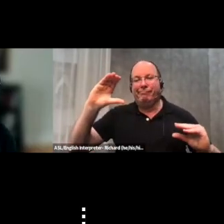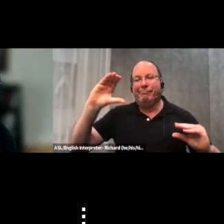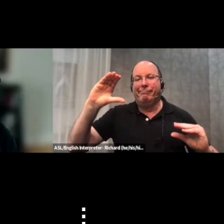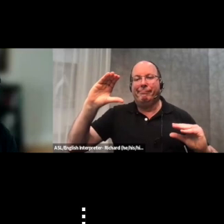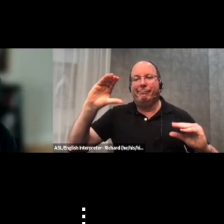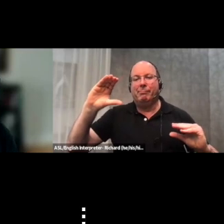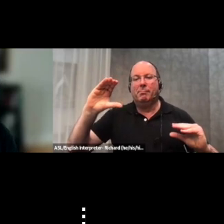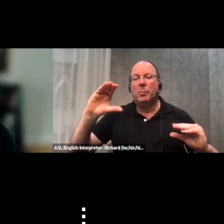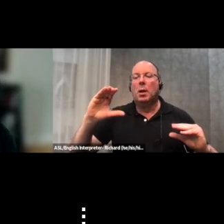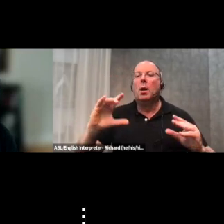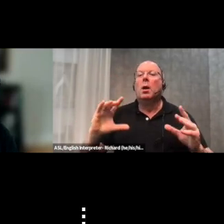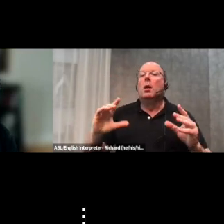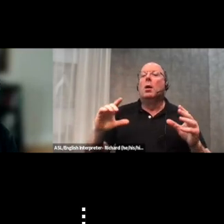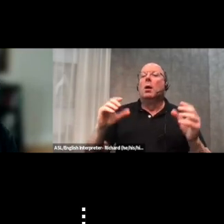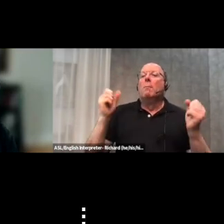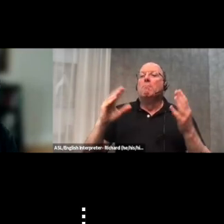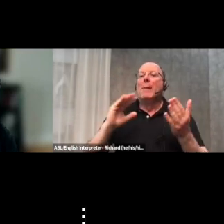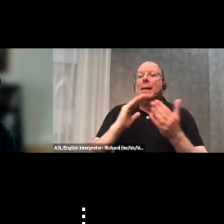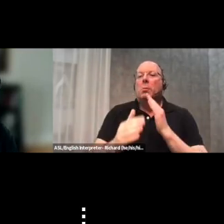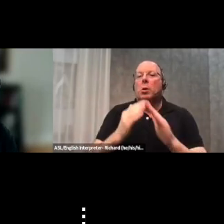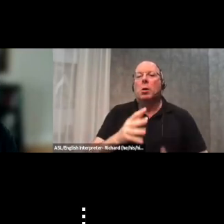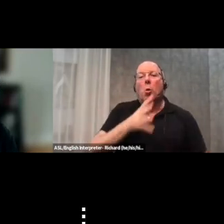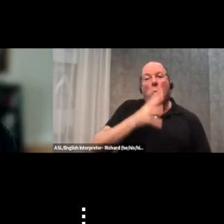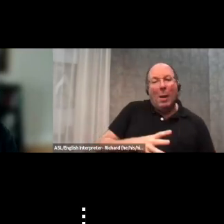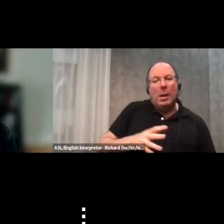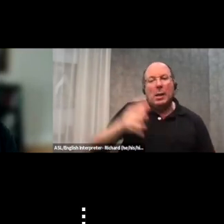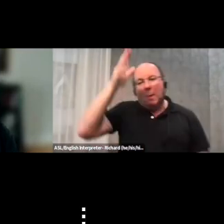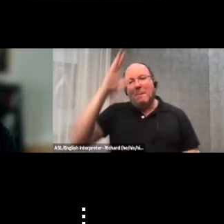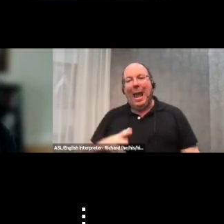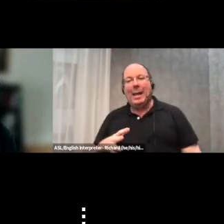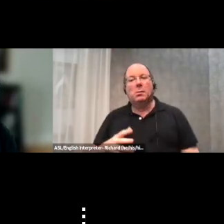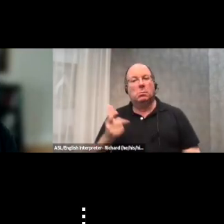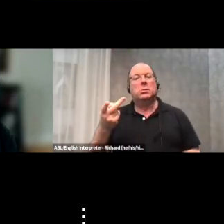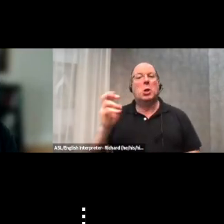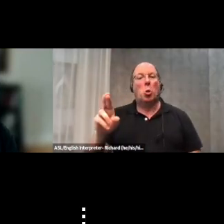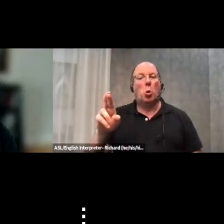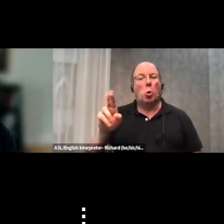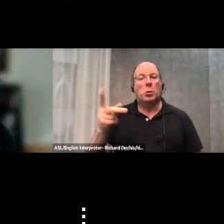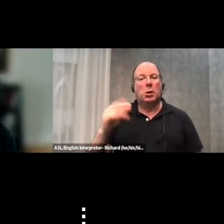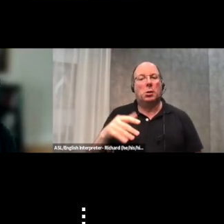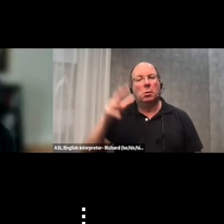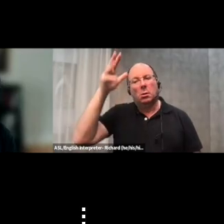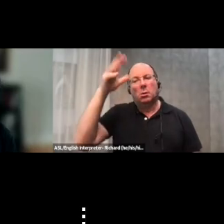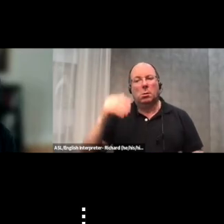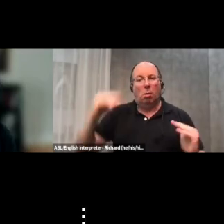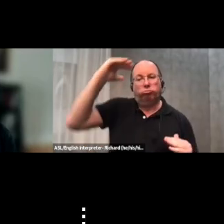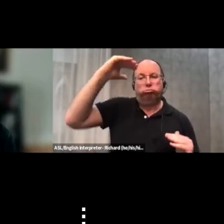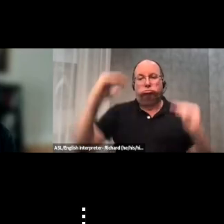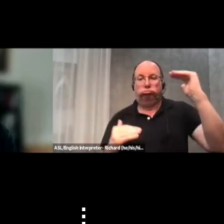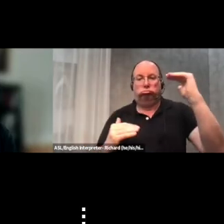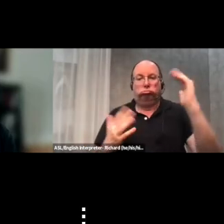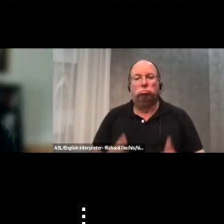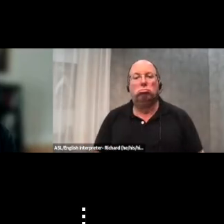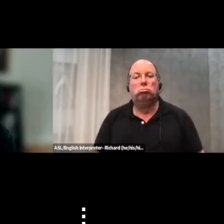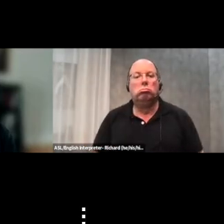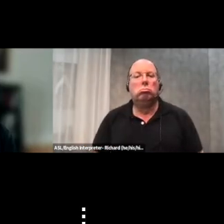I would In say a lot of communities, it's just women and men. Yeah, Basically. gender. Yep. Thank you. I heard another